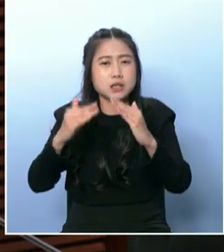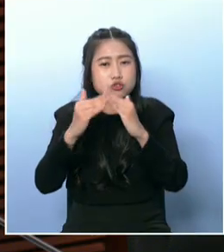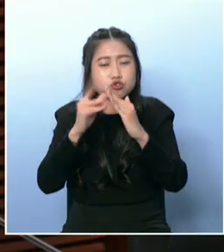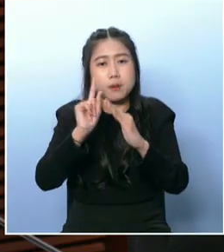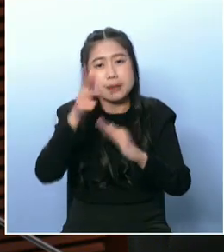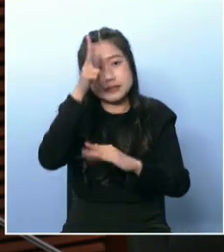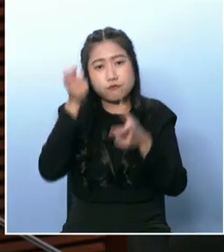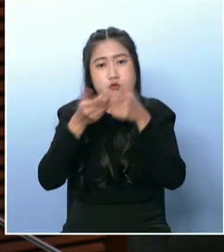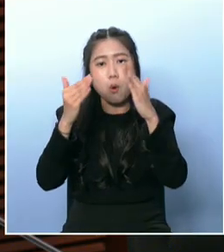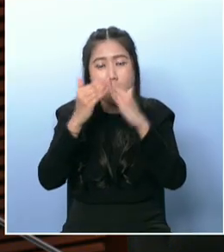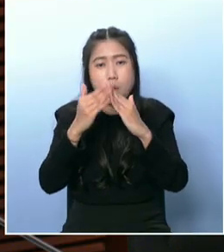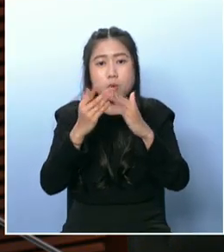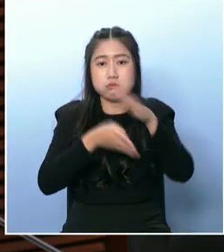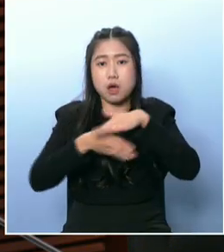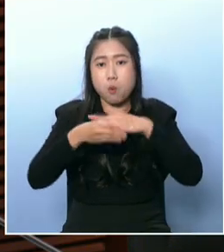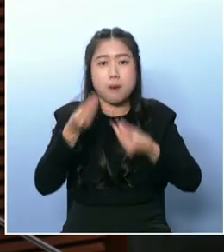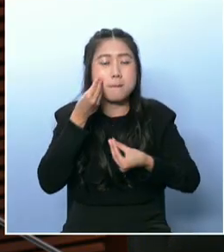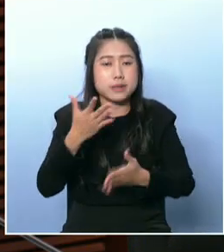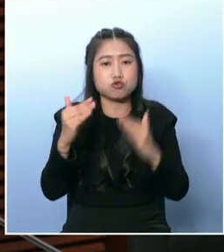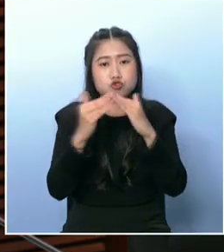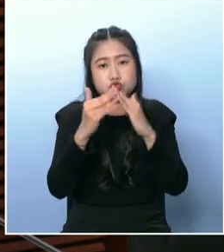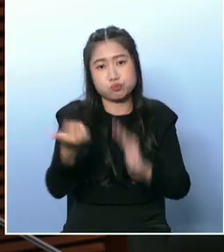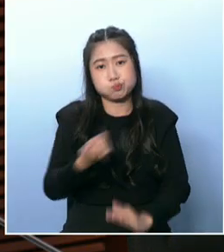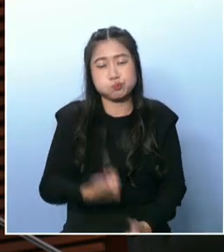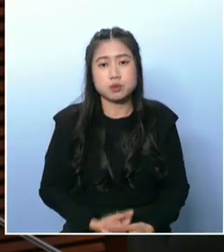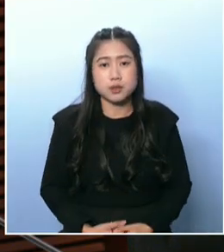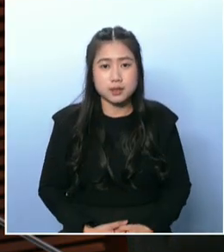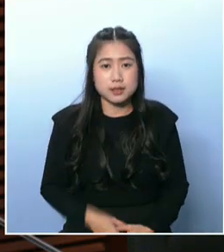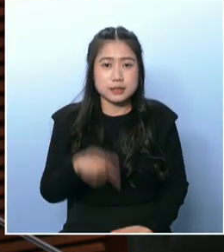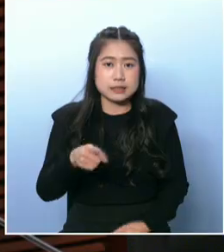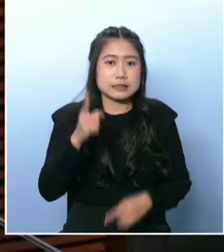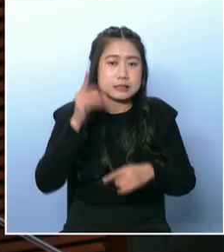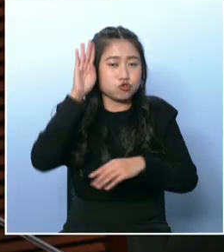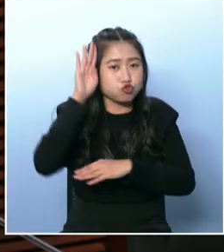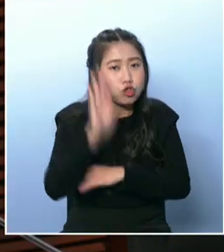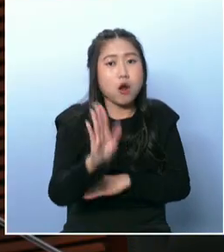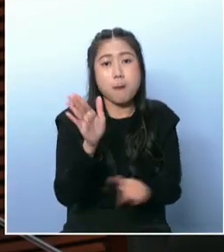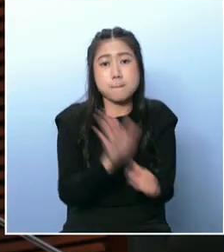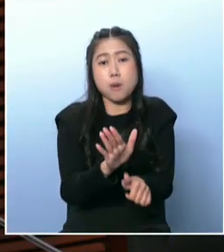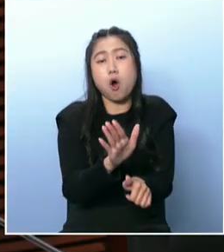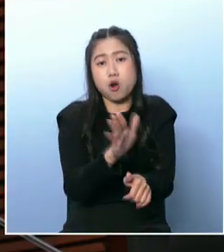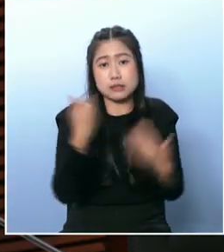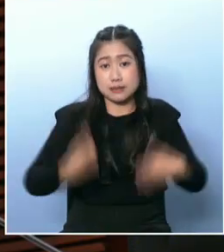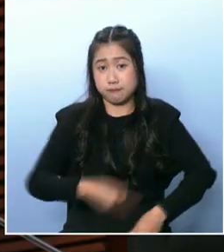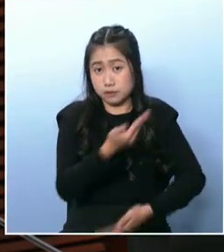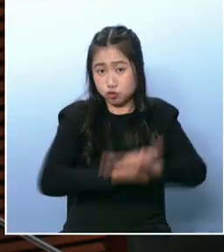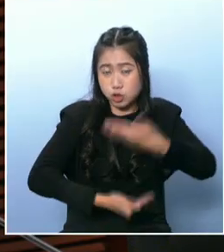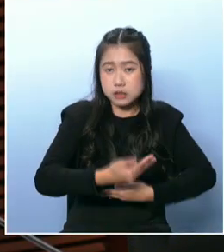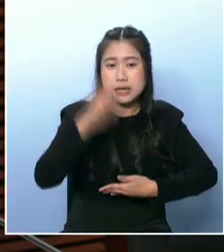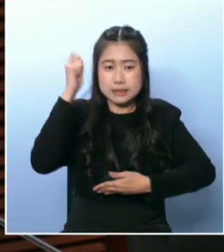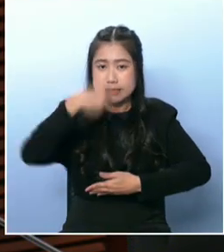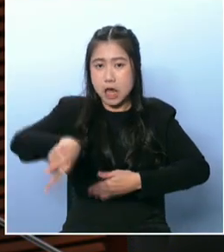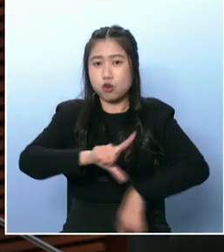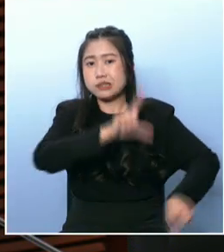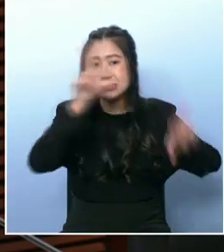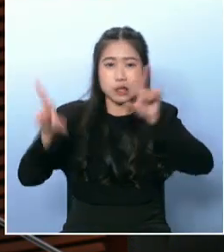So we do try to assist them to get hold of public housing units. So these are measures to help them in the